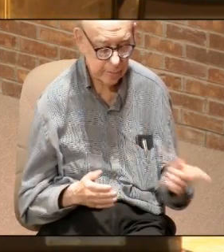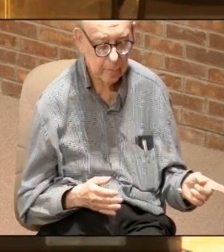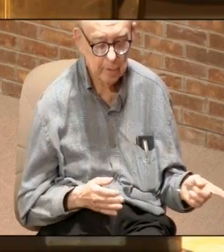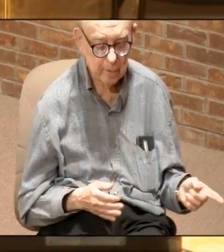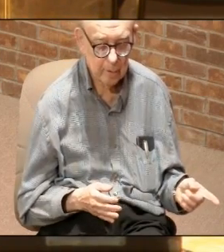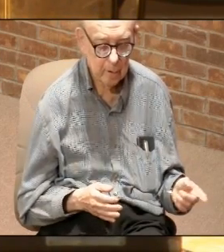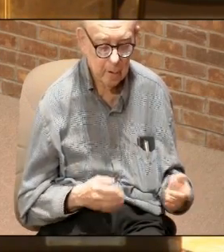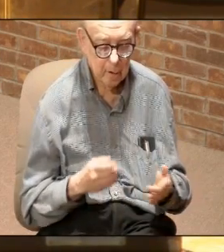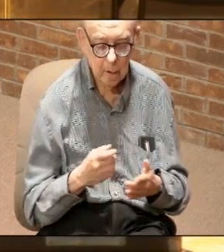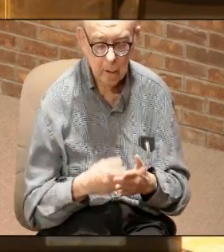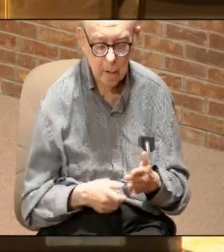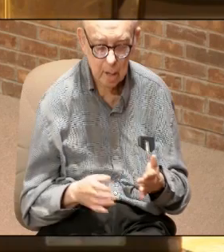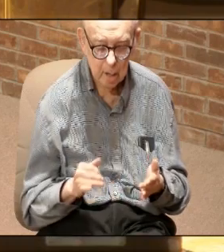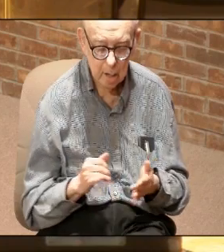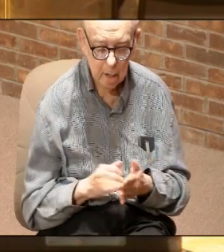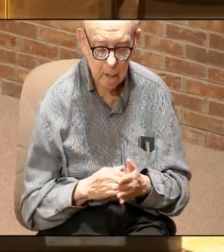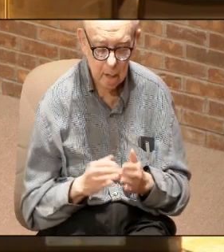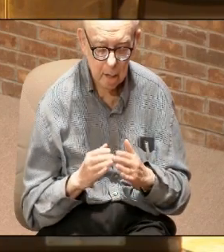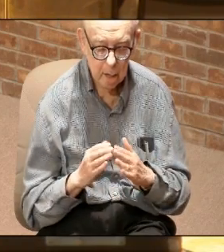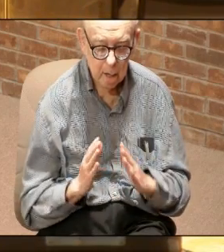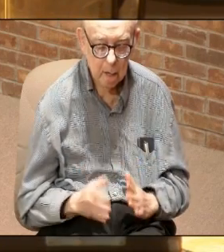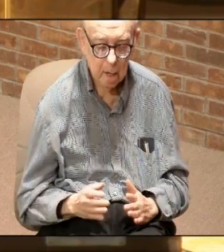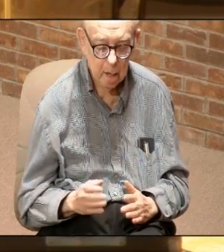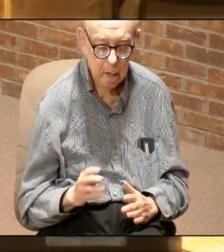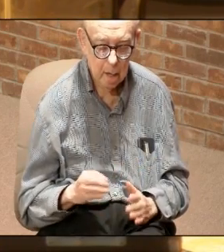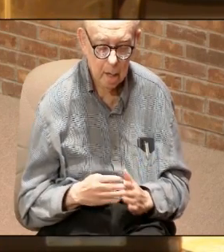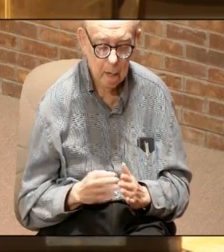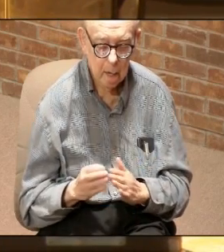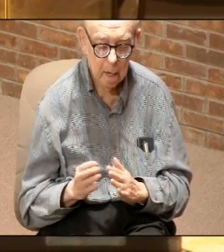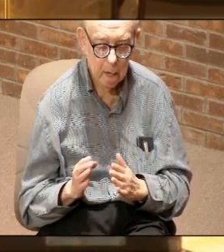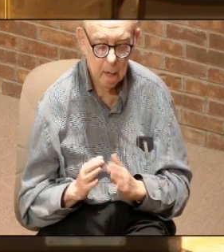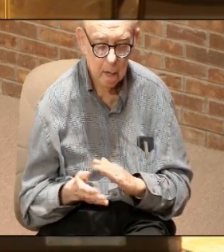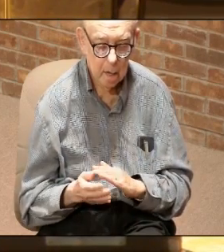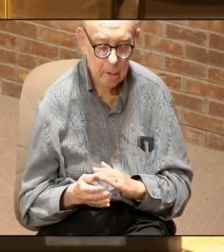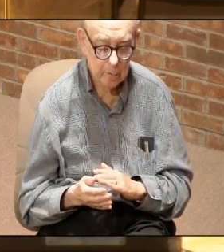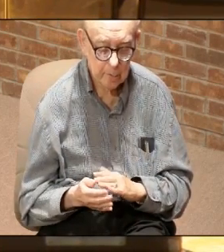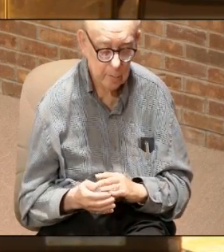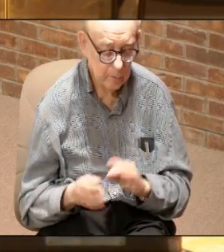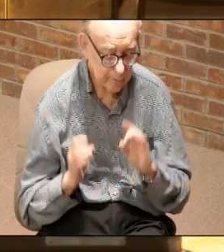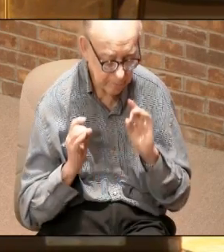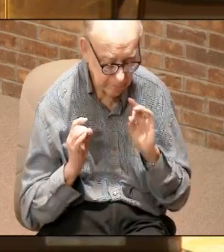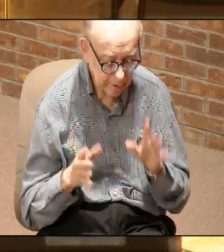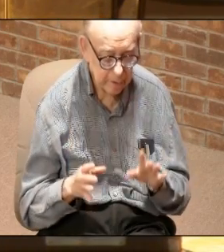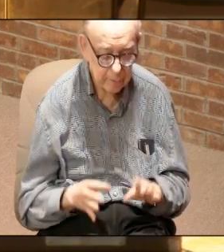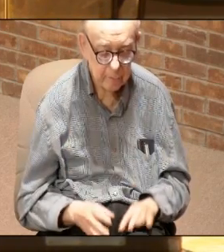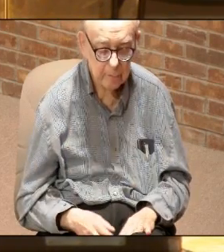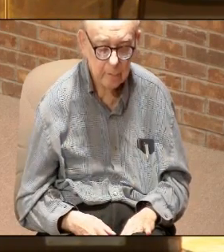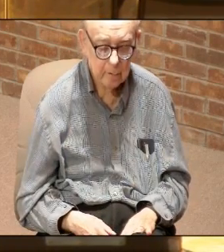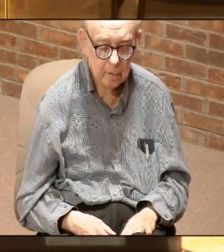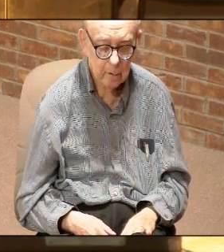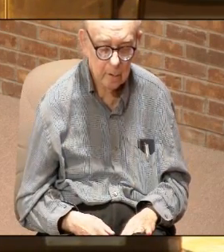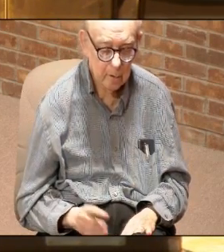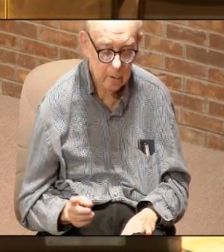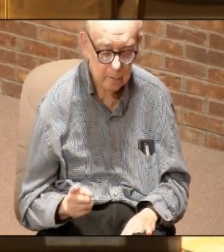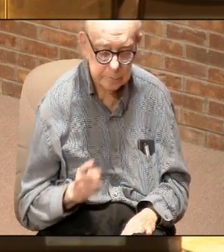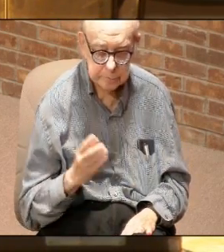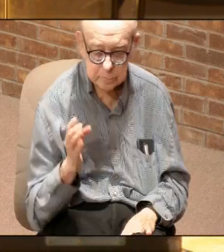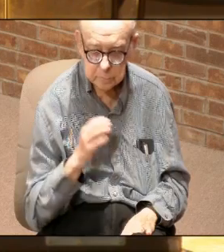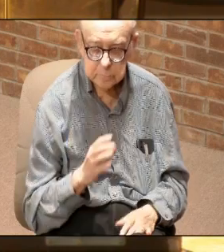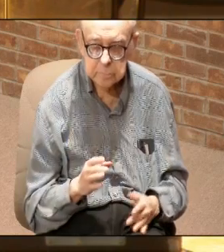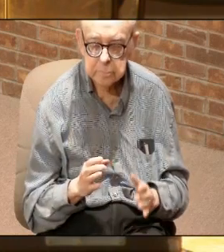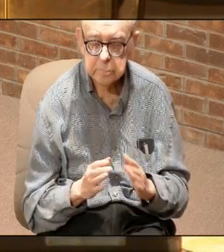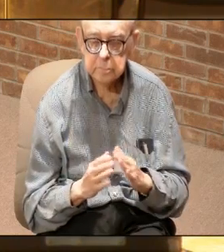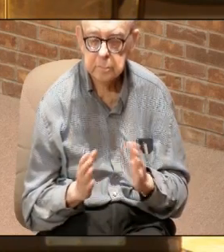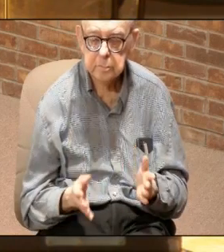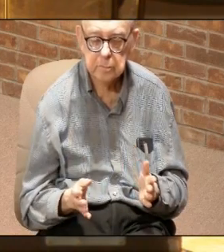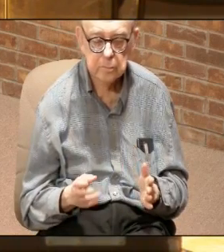And the price of housing in Middletown has become absorbent. I've talked to some others that are looking for houses